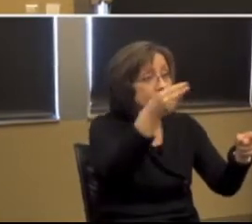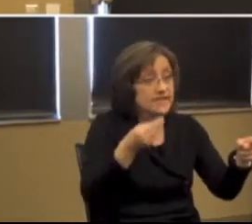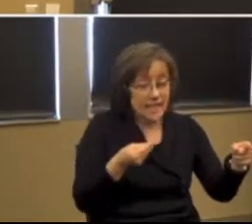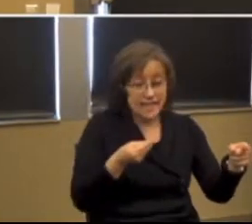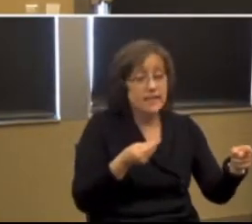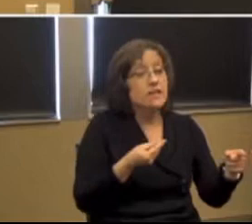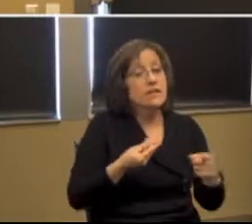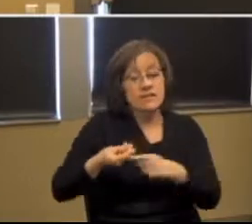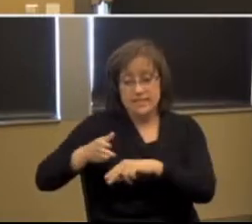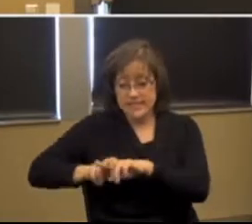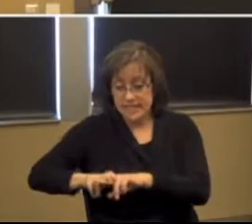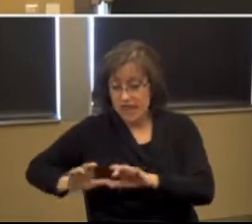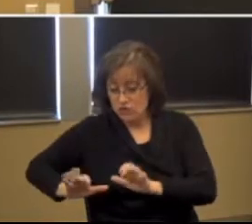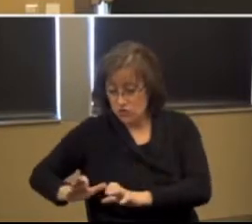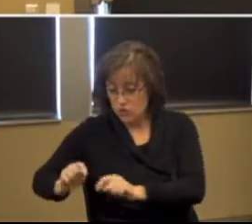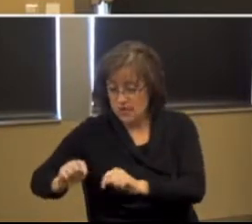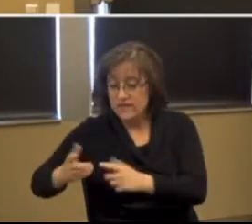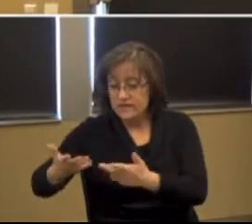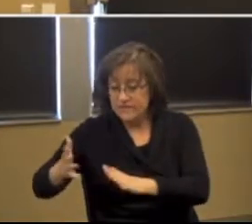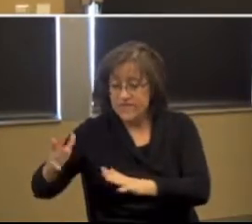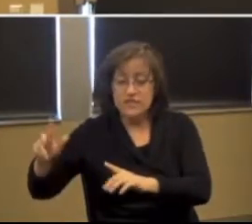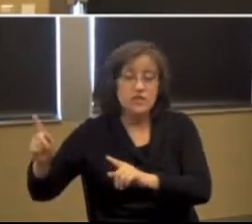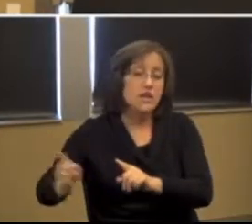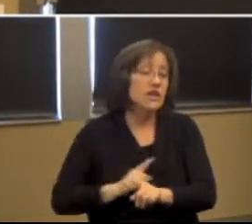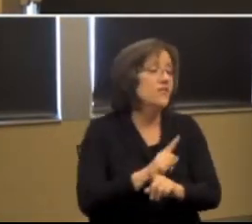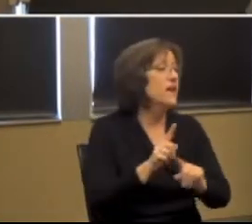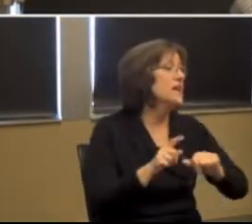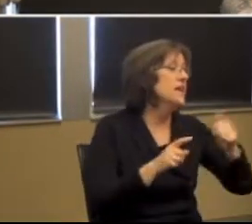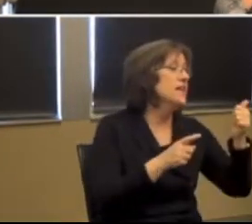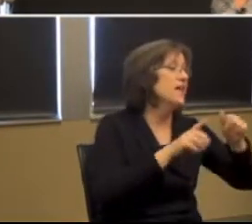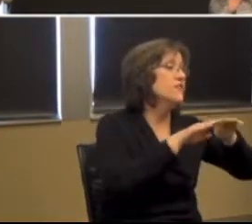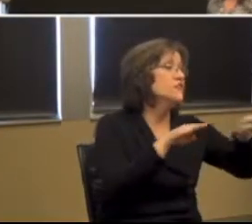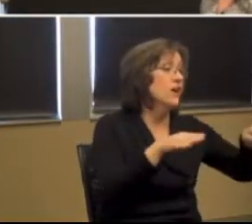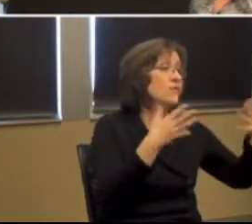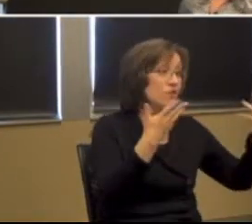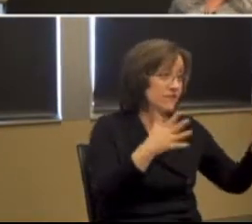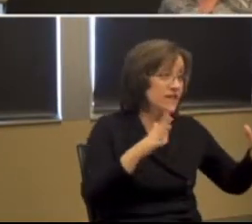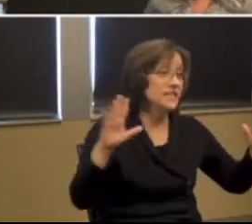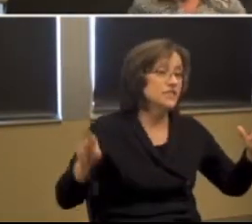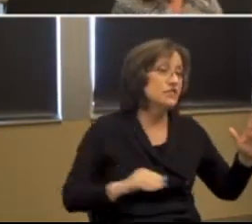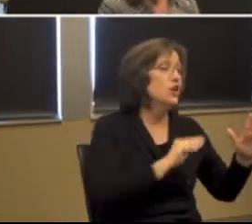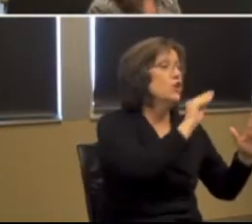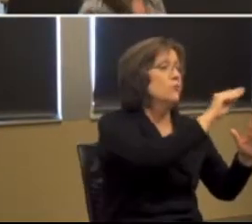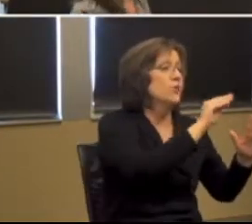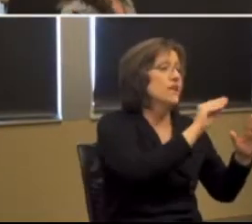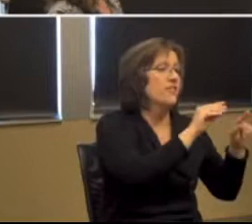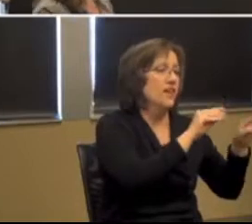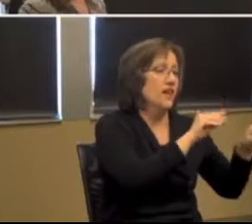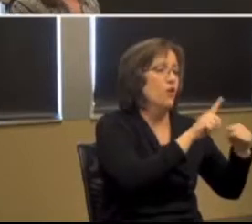the desk, and then there's another shelf on the other side where they put all of their activities when they're done.